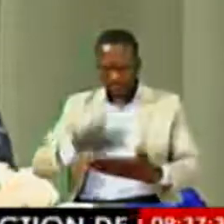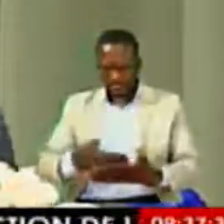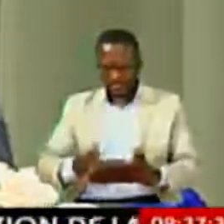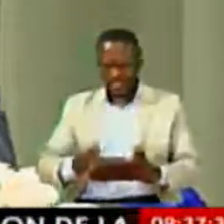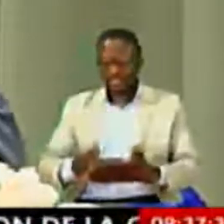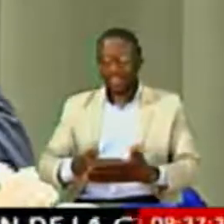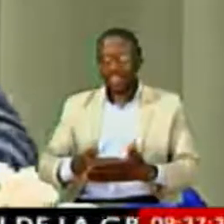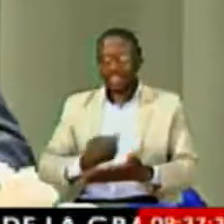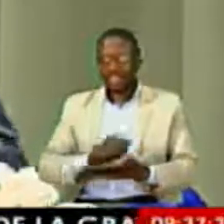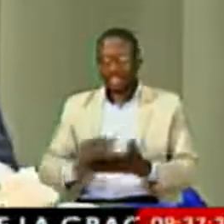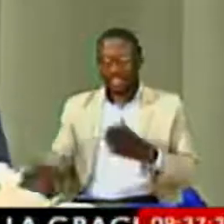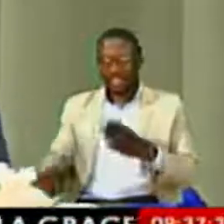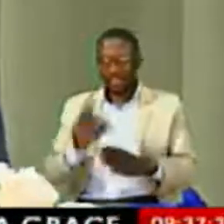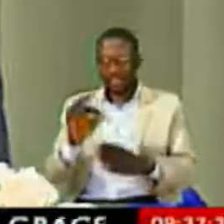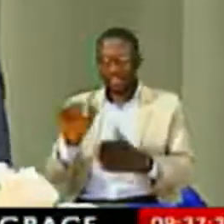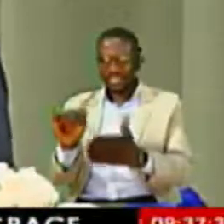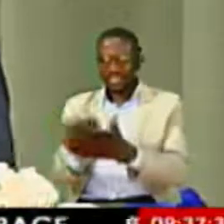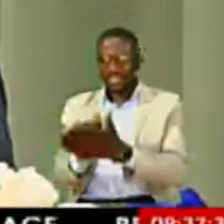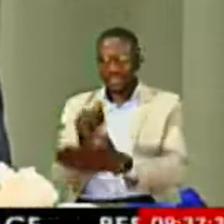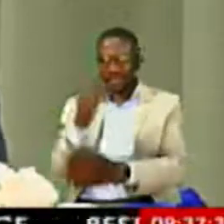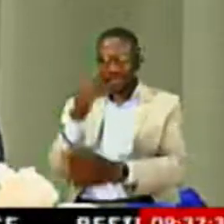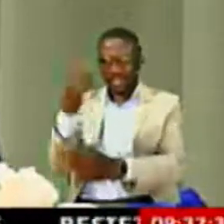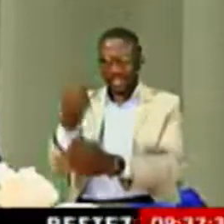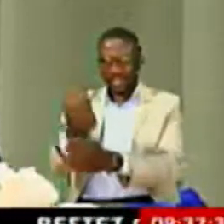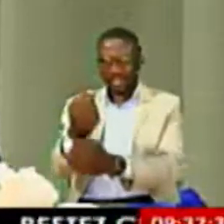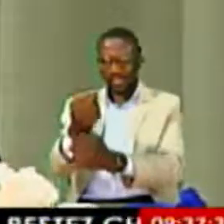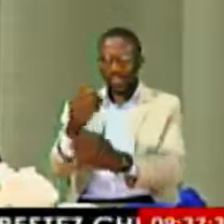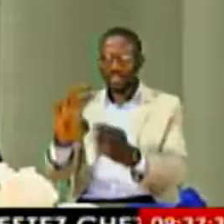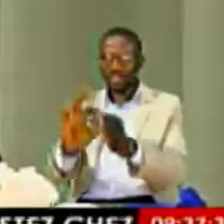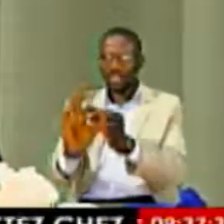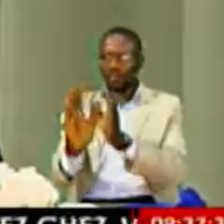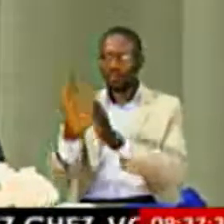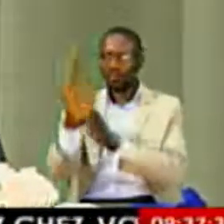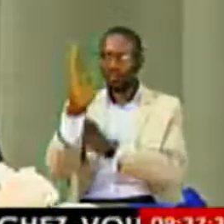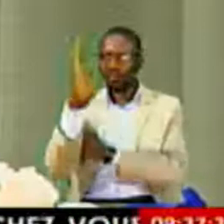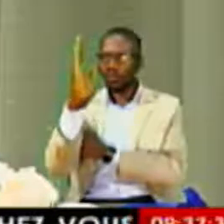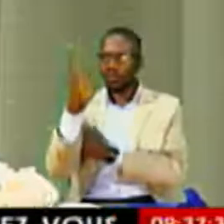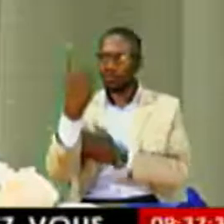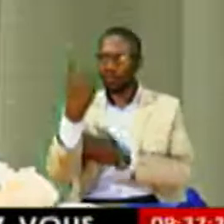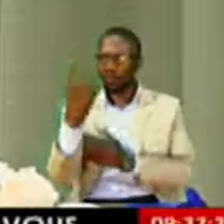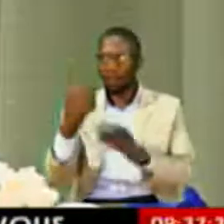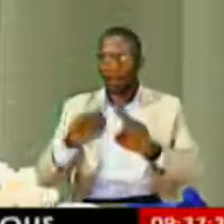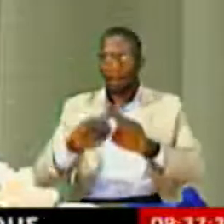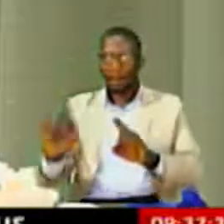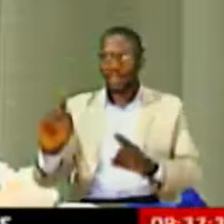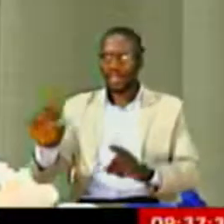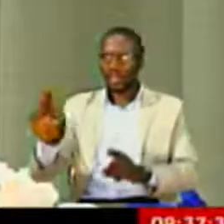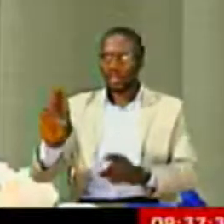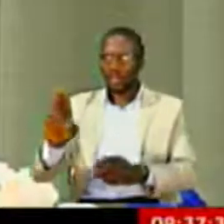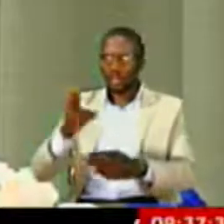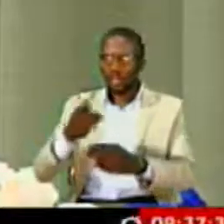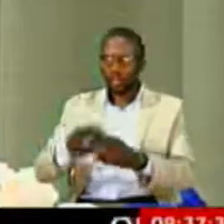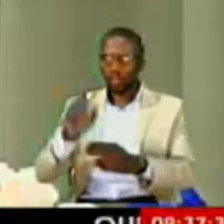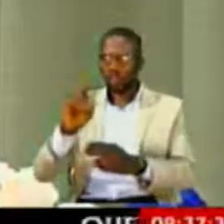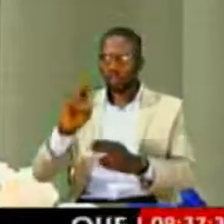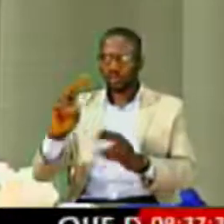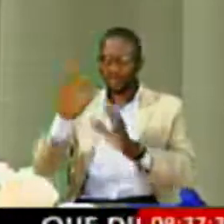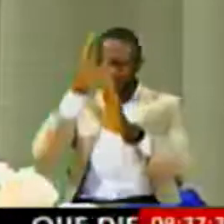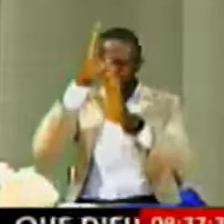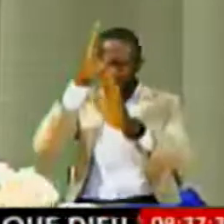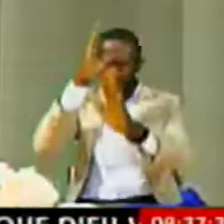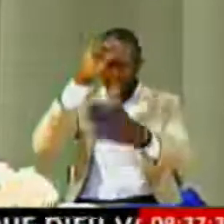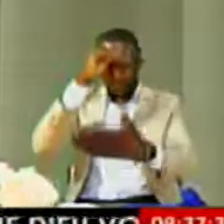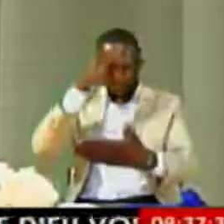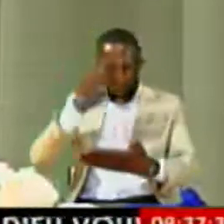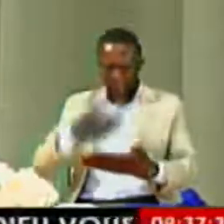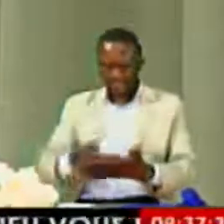Holy Spirit, sont des titres d'un seul Dieu, are titles of one mais le nom du Père, the name of the Father, et du Fils, and of the